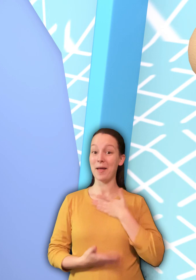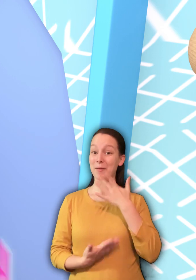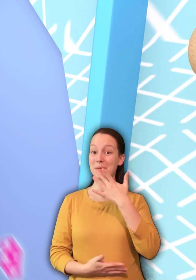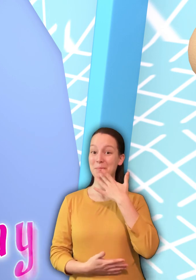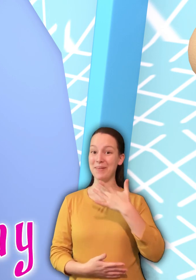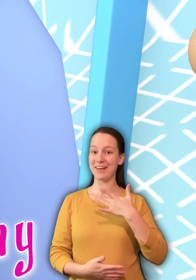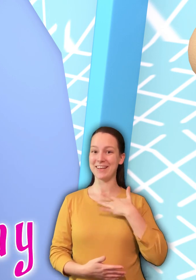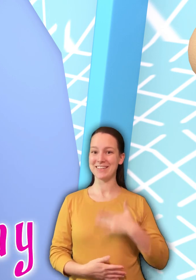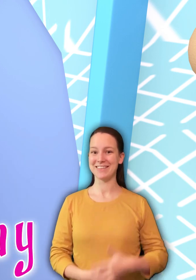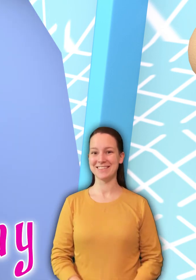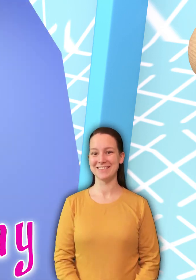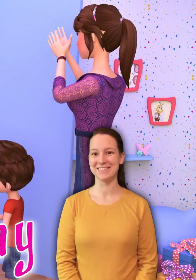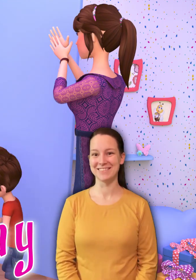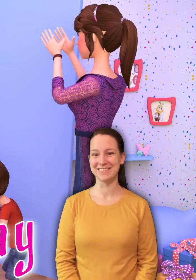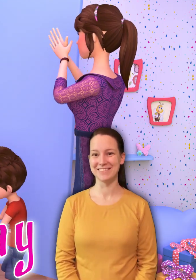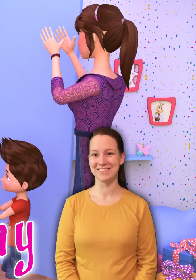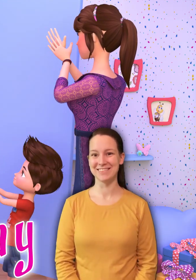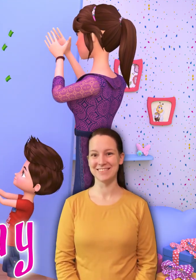happy birthday